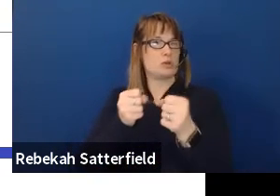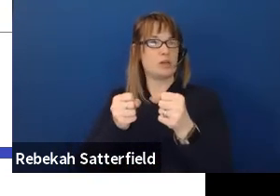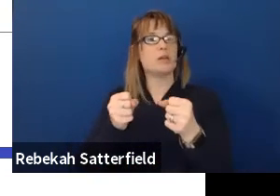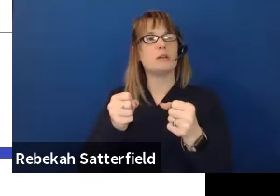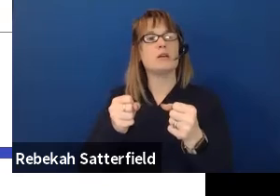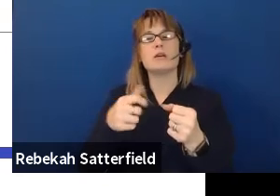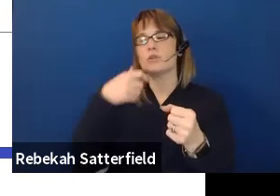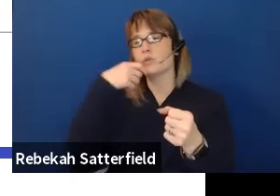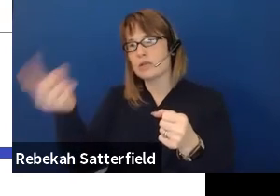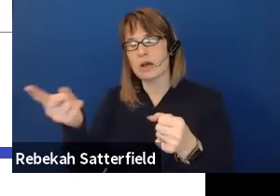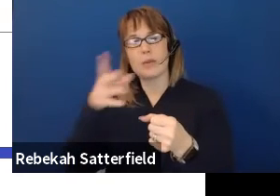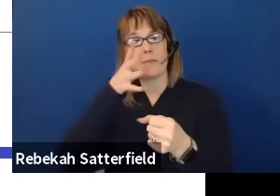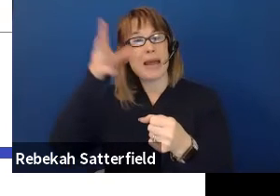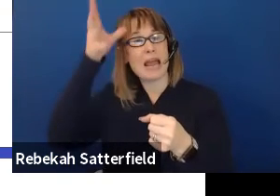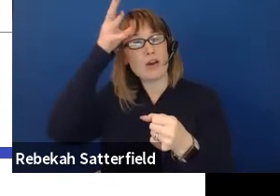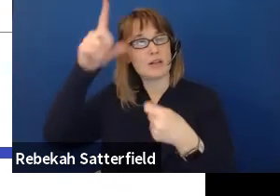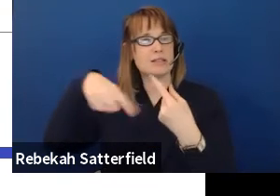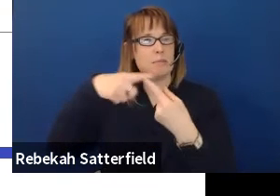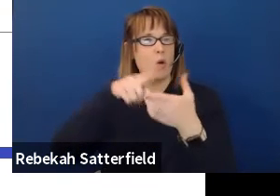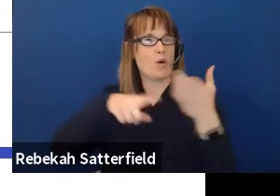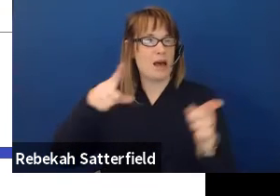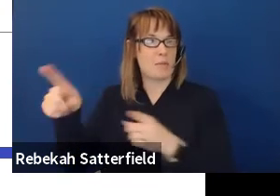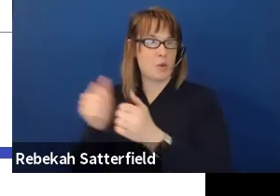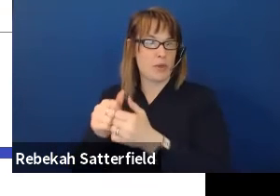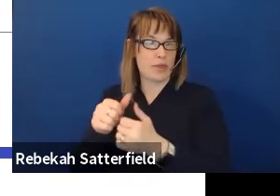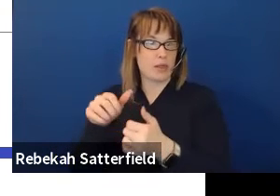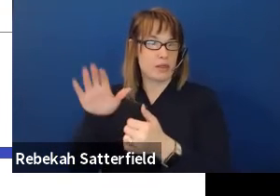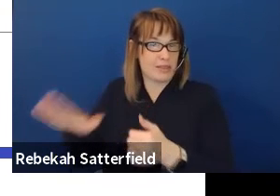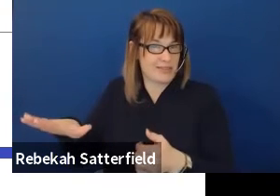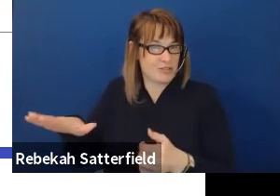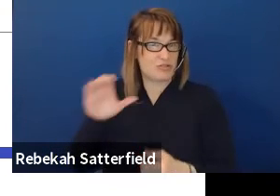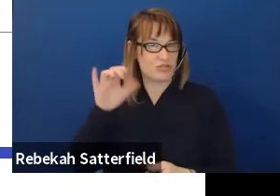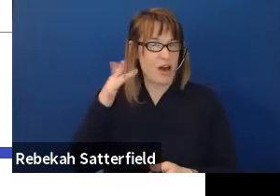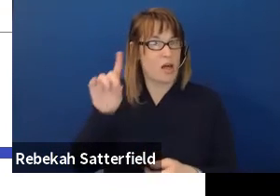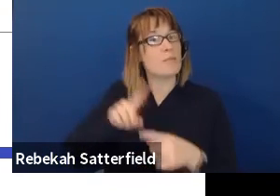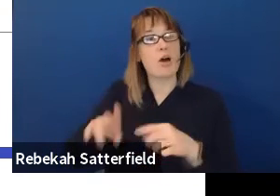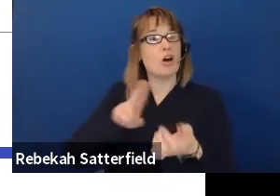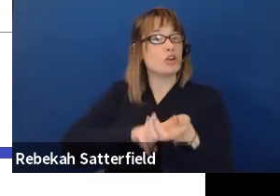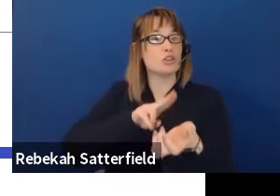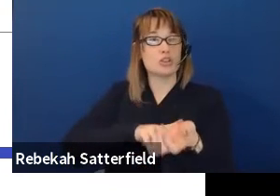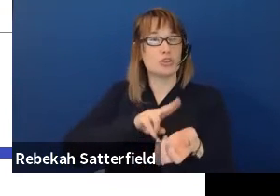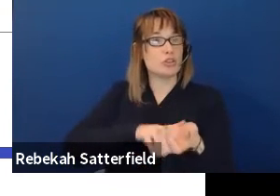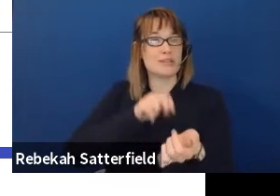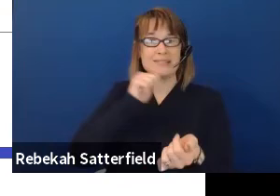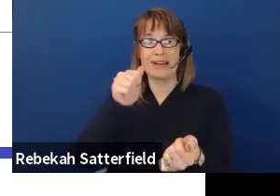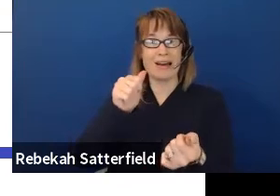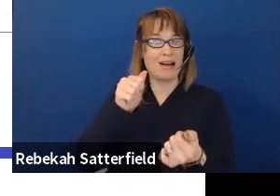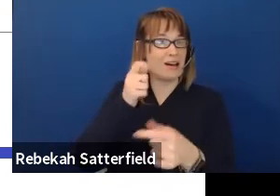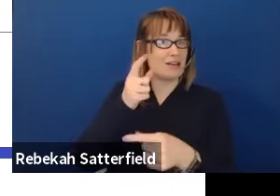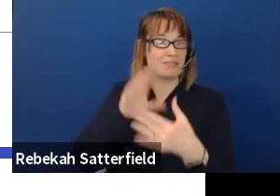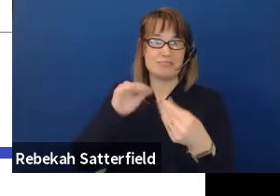parents about the child's condition, but the nurse was unable to render the doctor's message